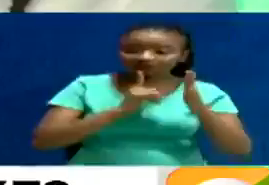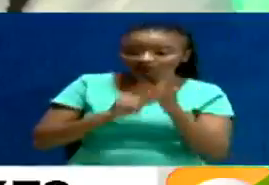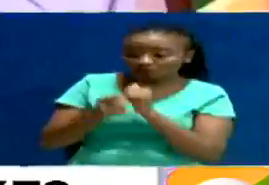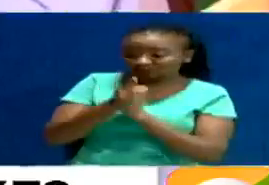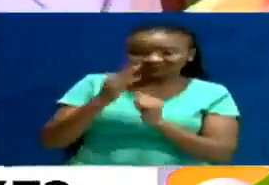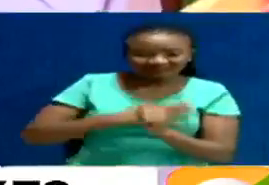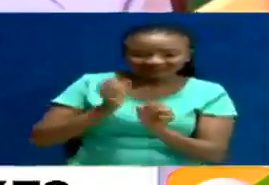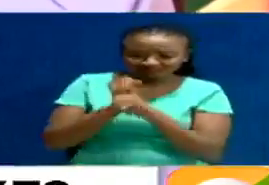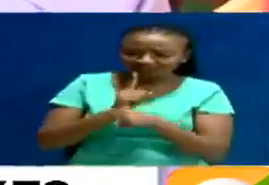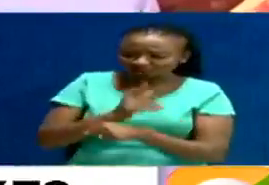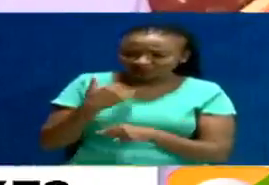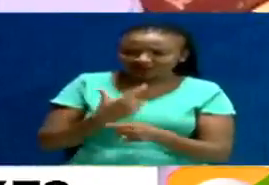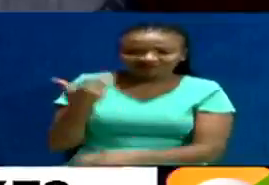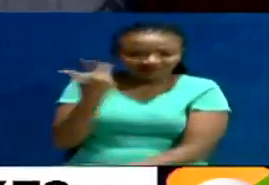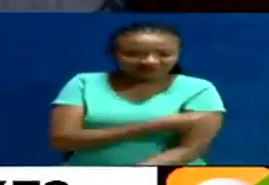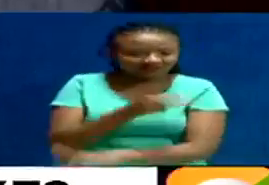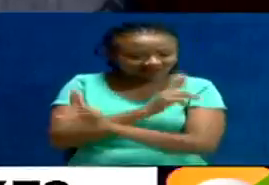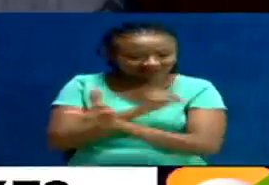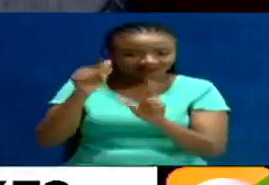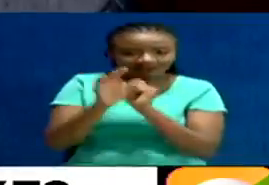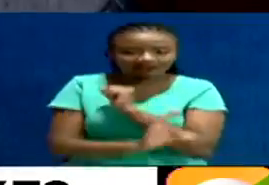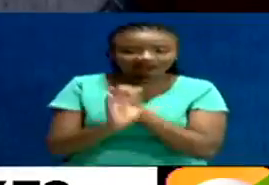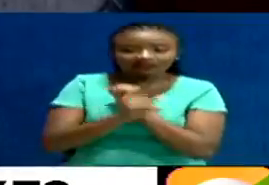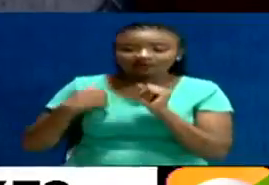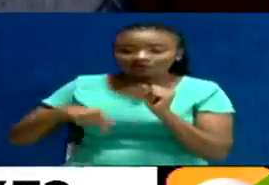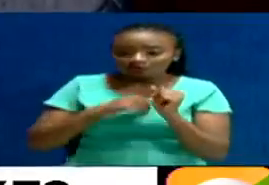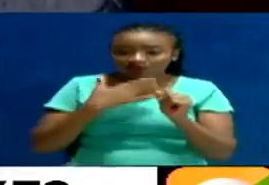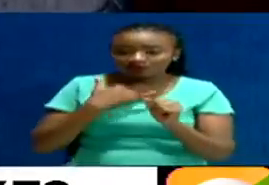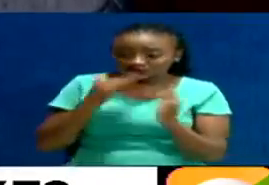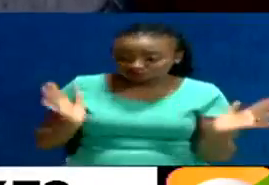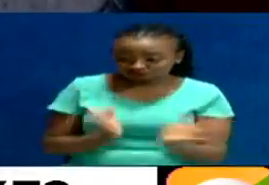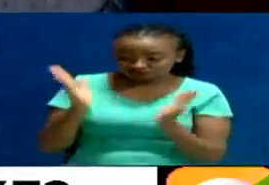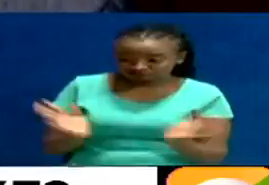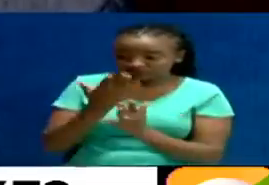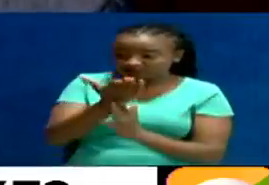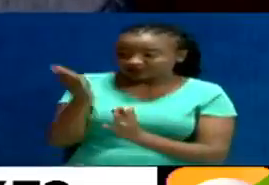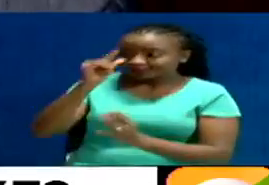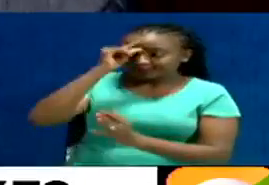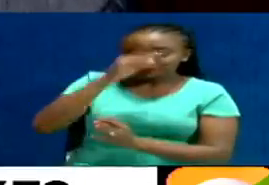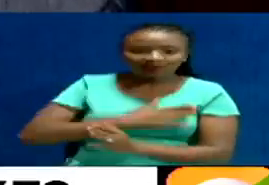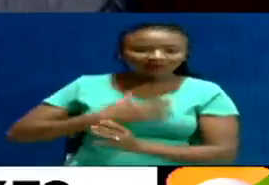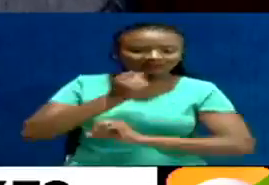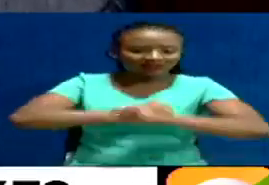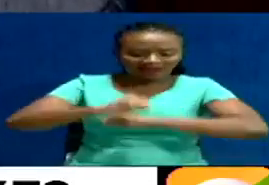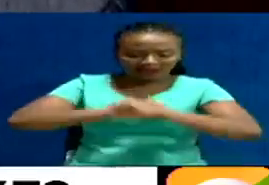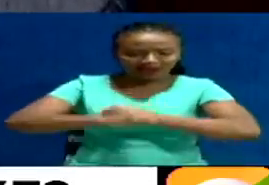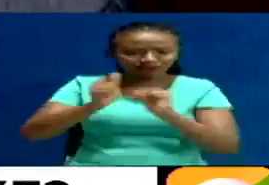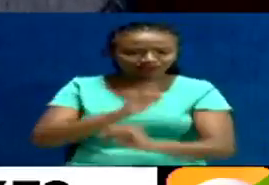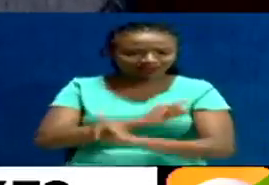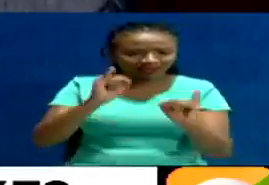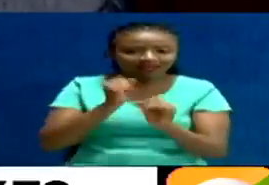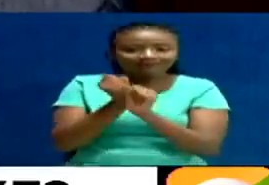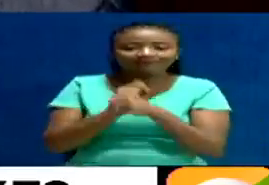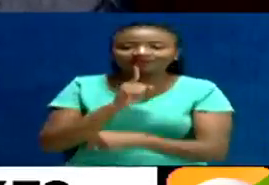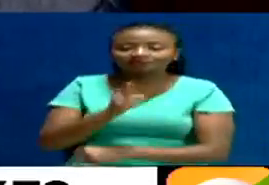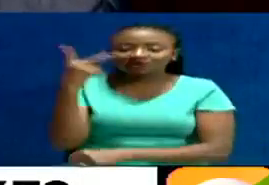ensure availability of vaccines in the country. We encourage the government to do everything possible to ensure that vaccination